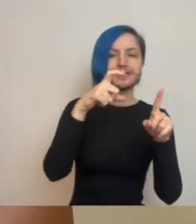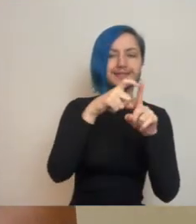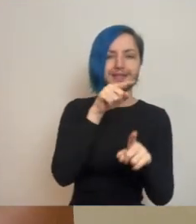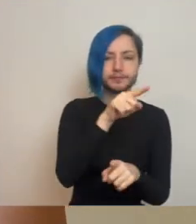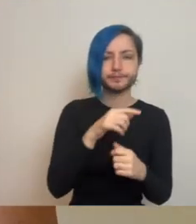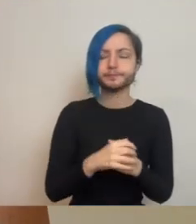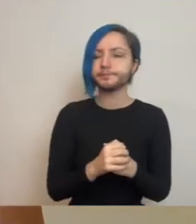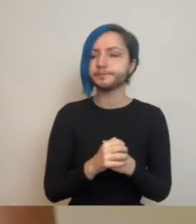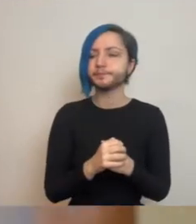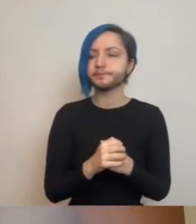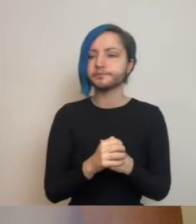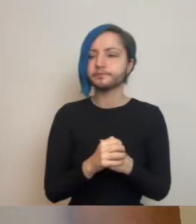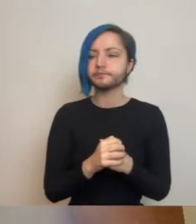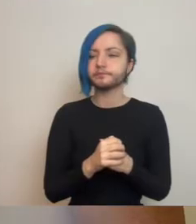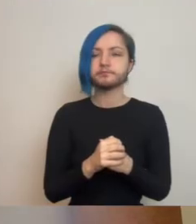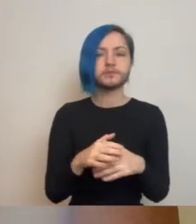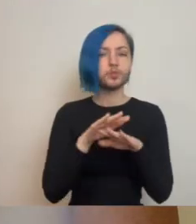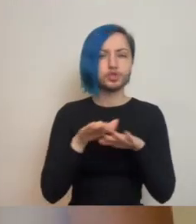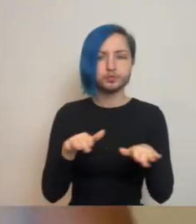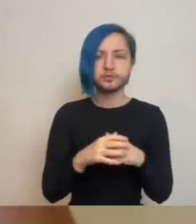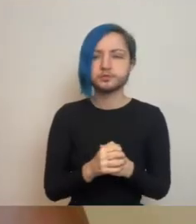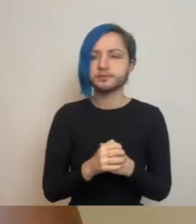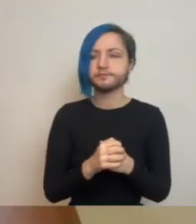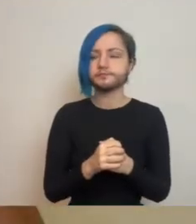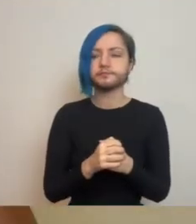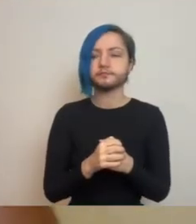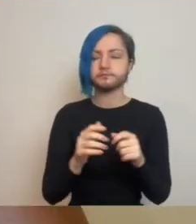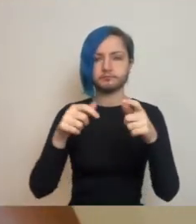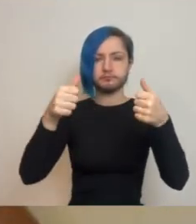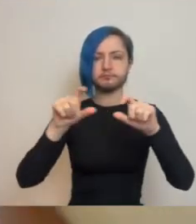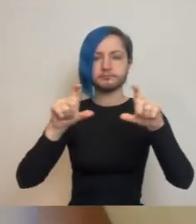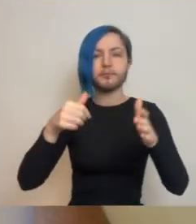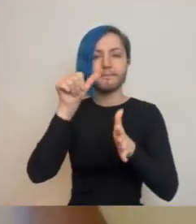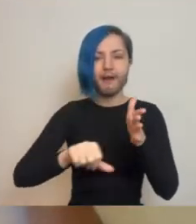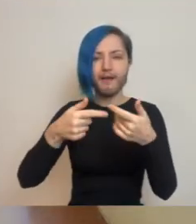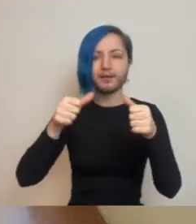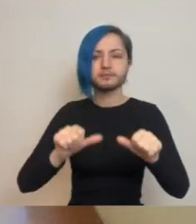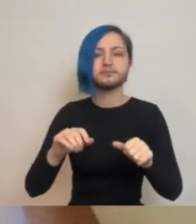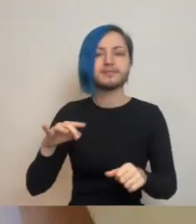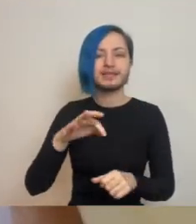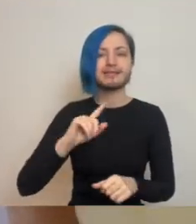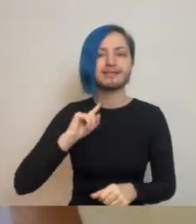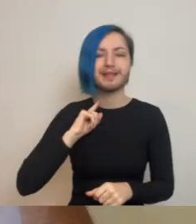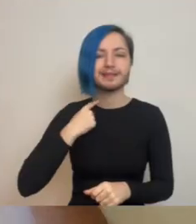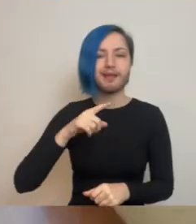and the D will go to the left as well. So we've got don't by insecticide.